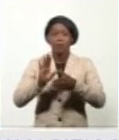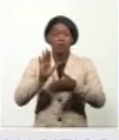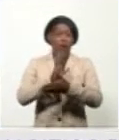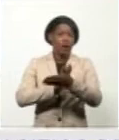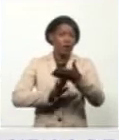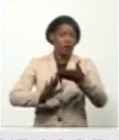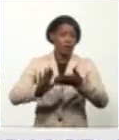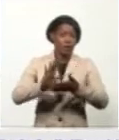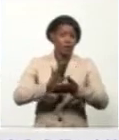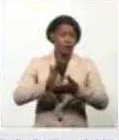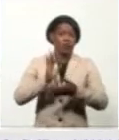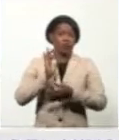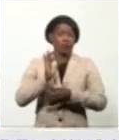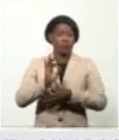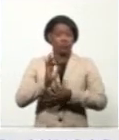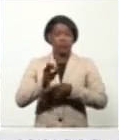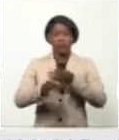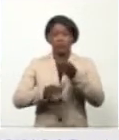little higher.